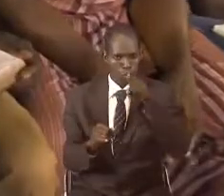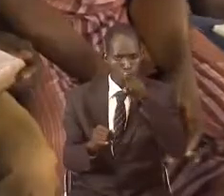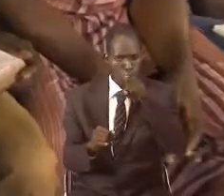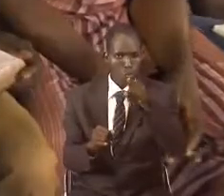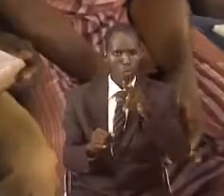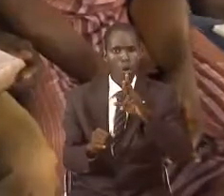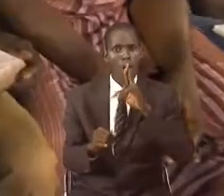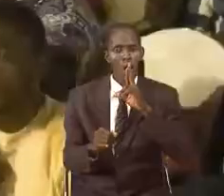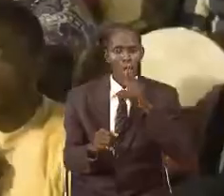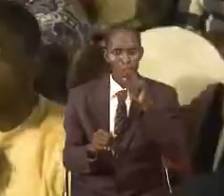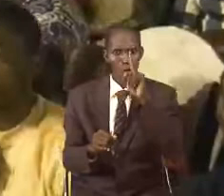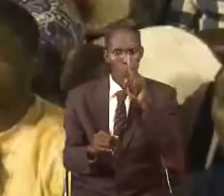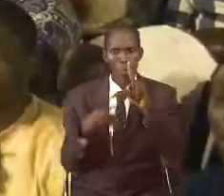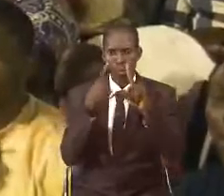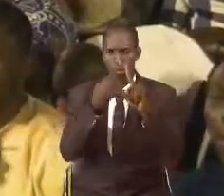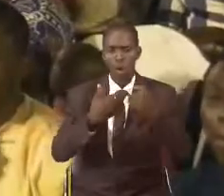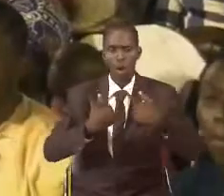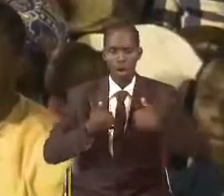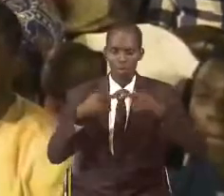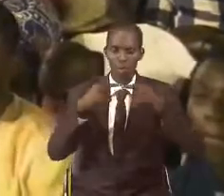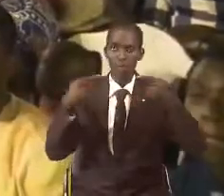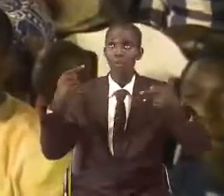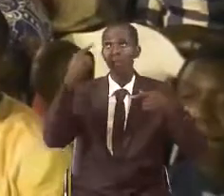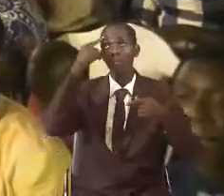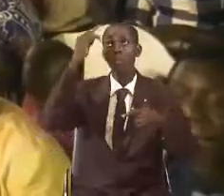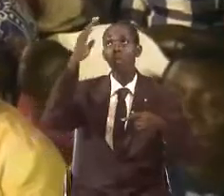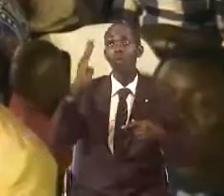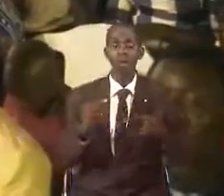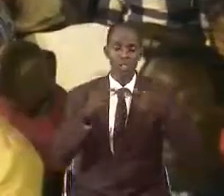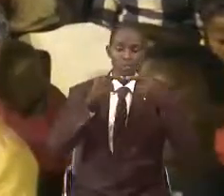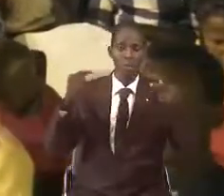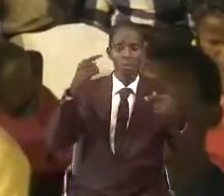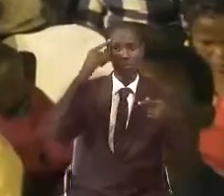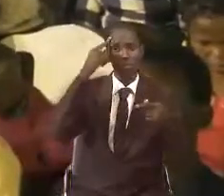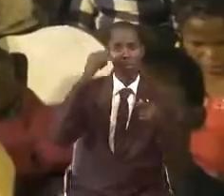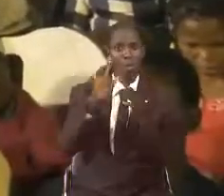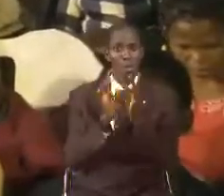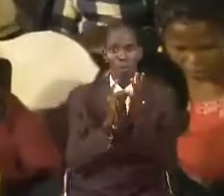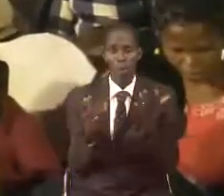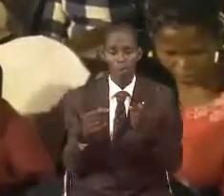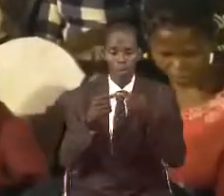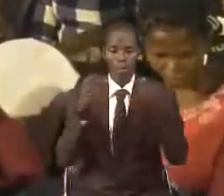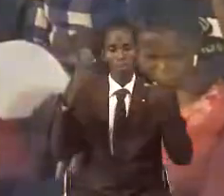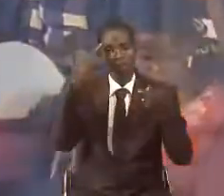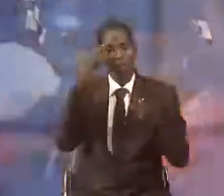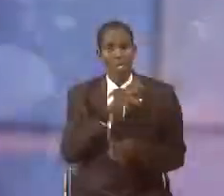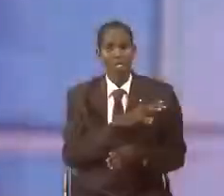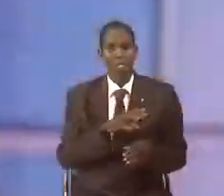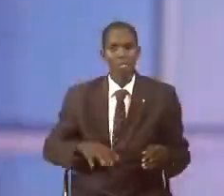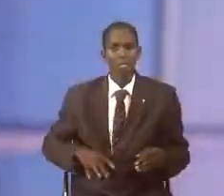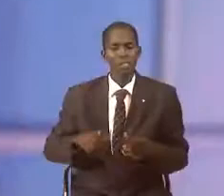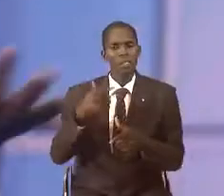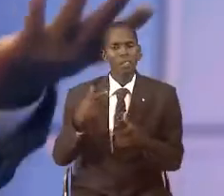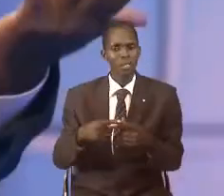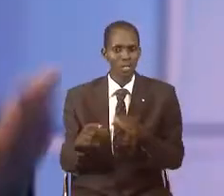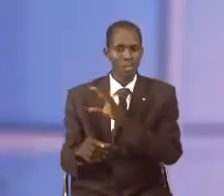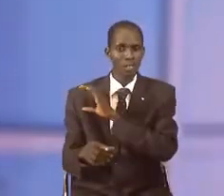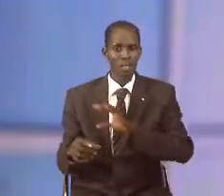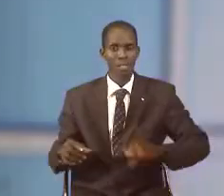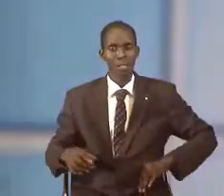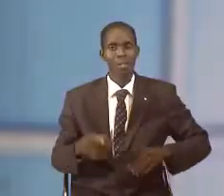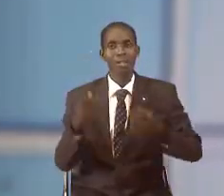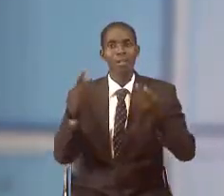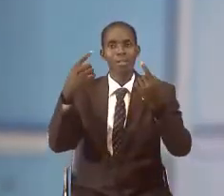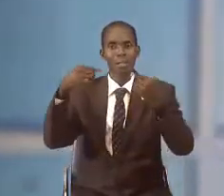calling you. He's saying, you are the one having hatred for God, hatred for the Bible, hatred